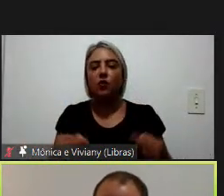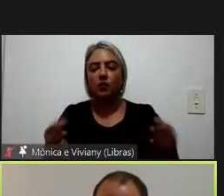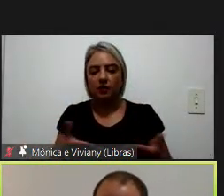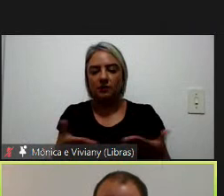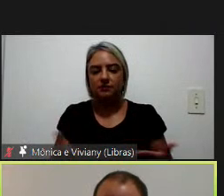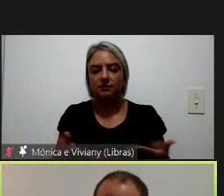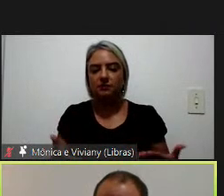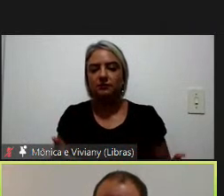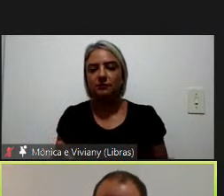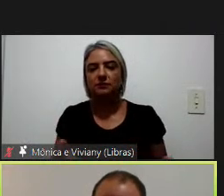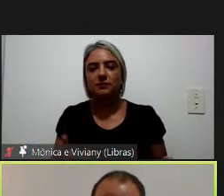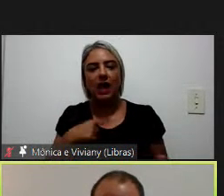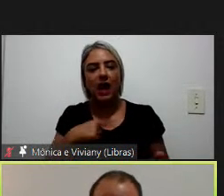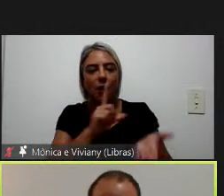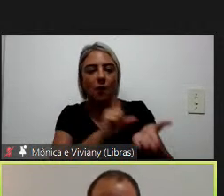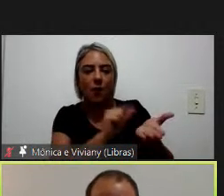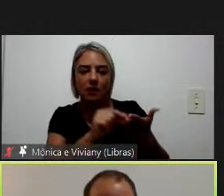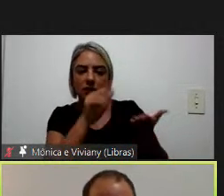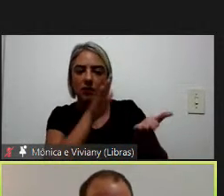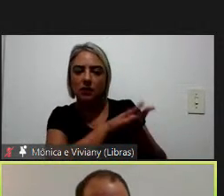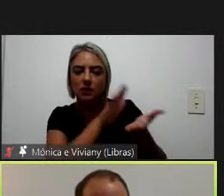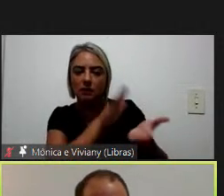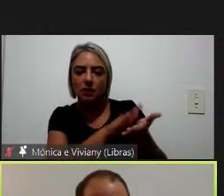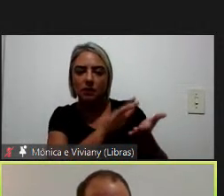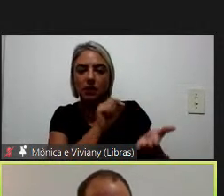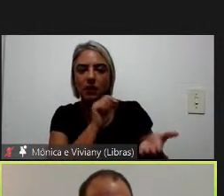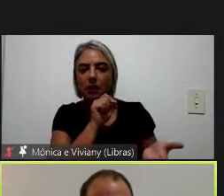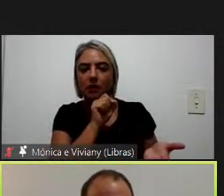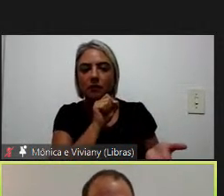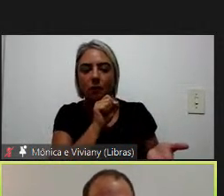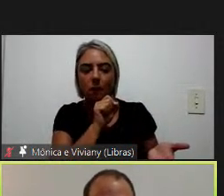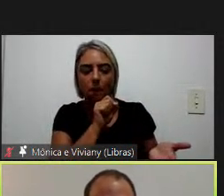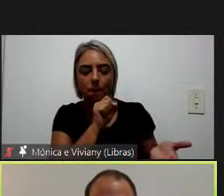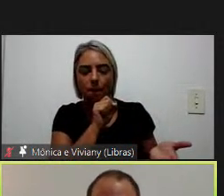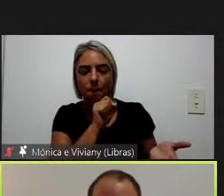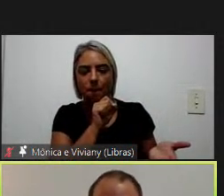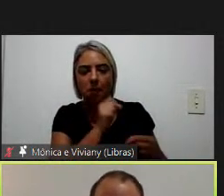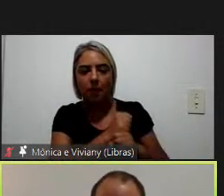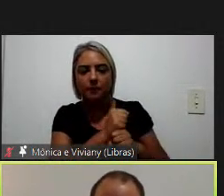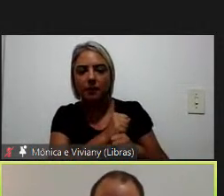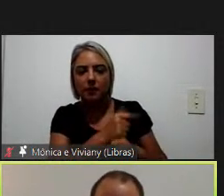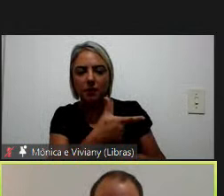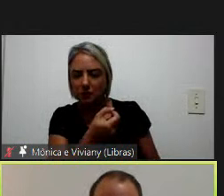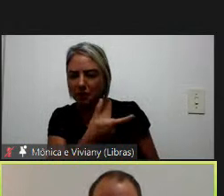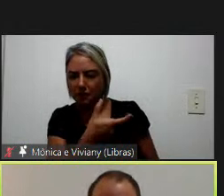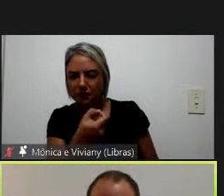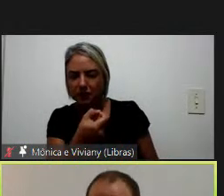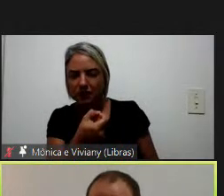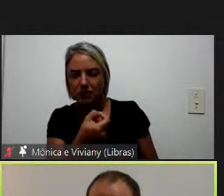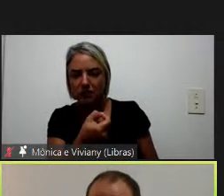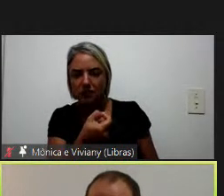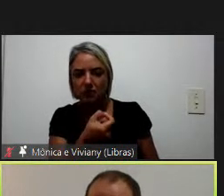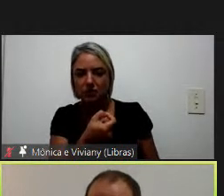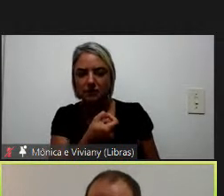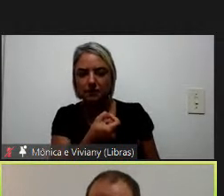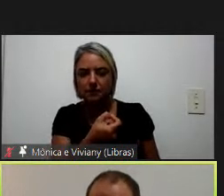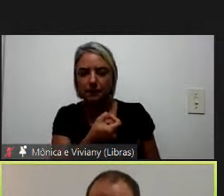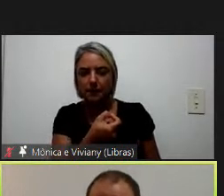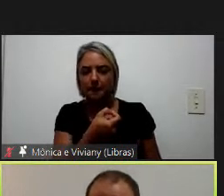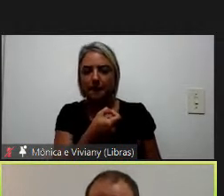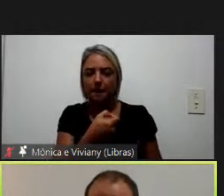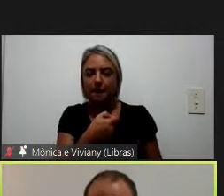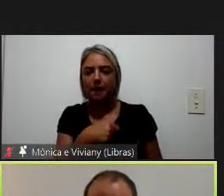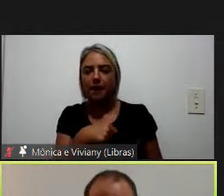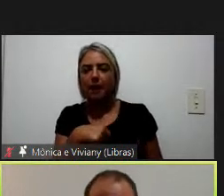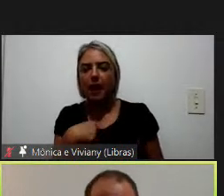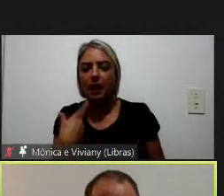was published in 2020 in the Bulletin of the World Health Organization entitled Primary Healthcare and